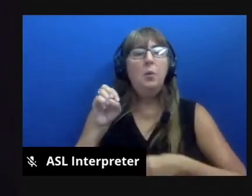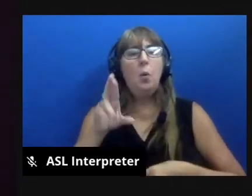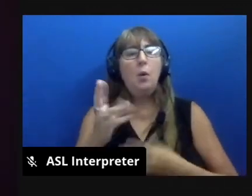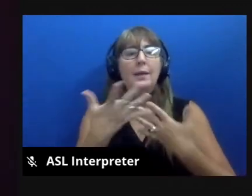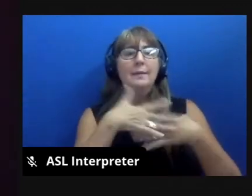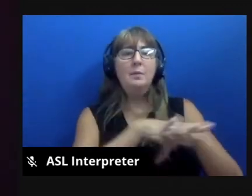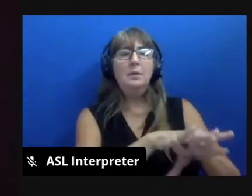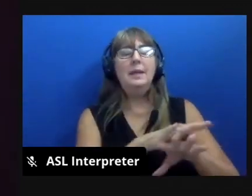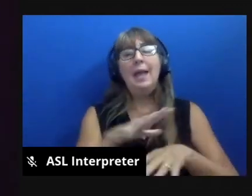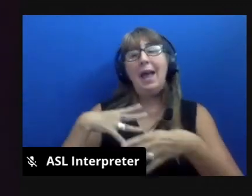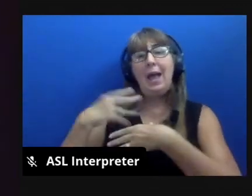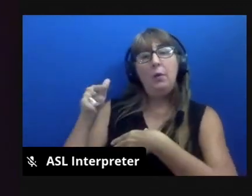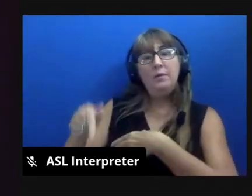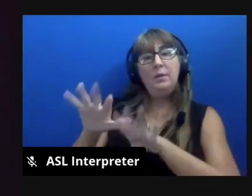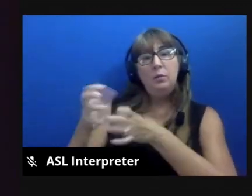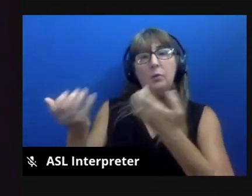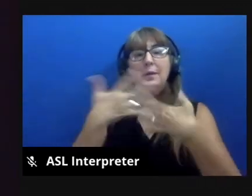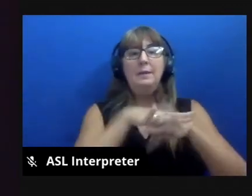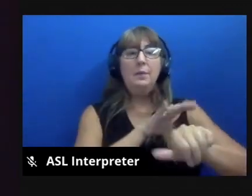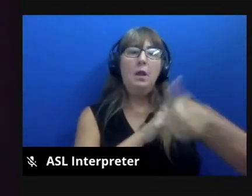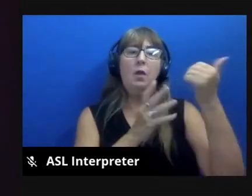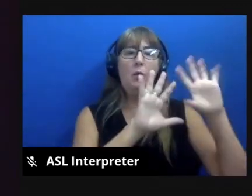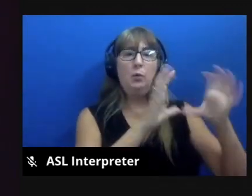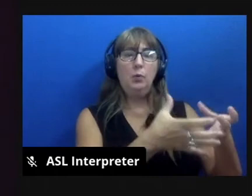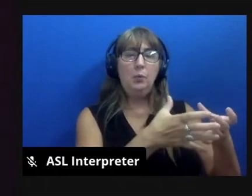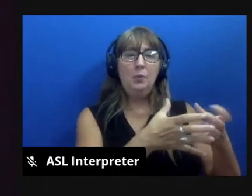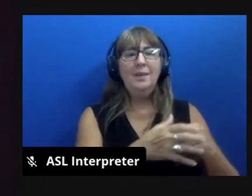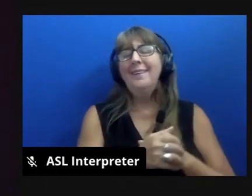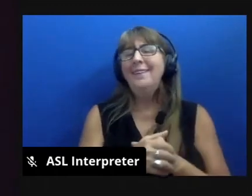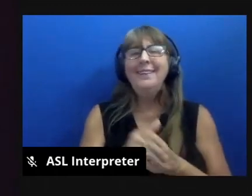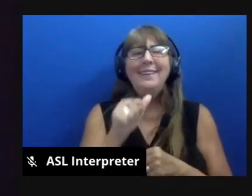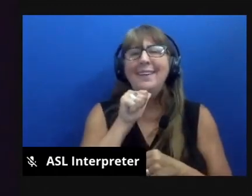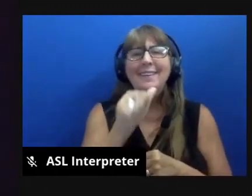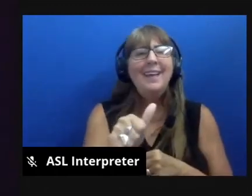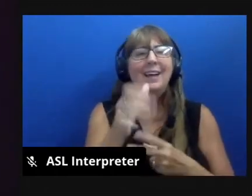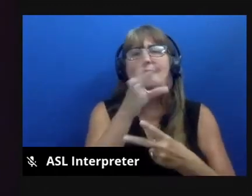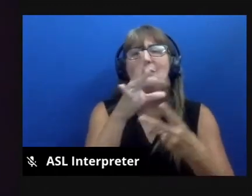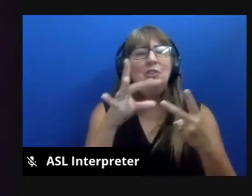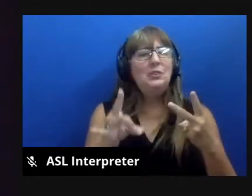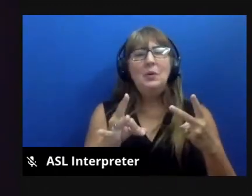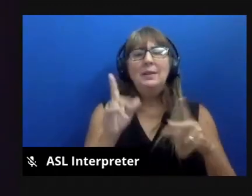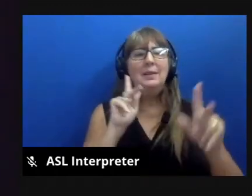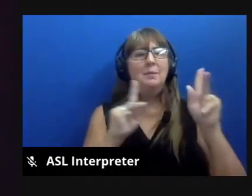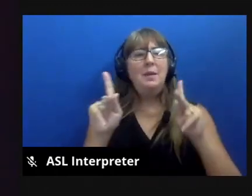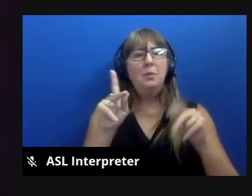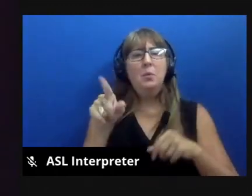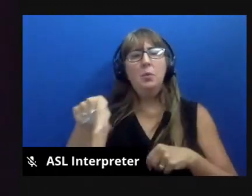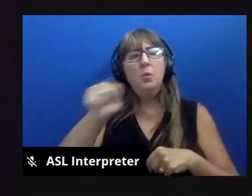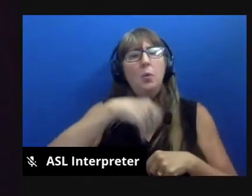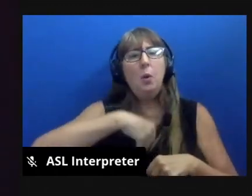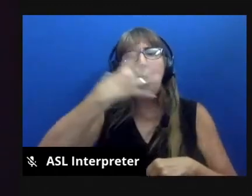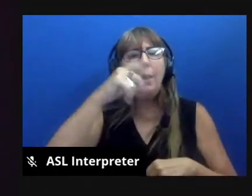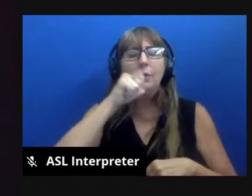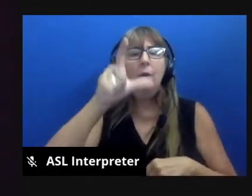assimilate out of my group. That is a non-choice that people who are white do not have to make.